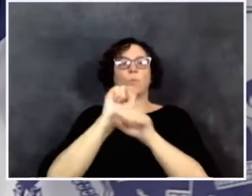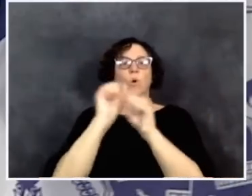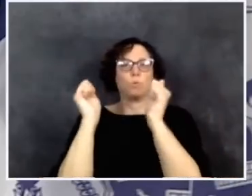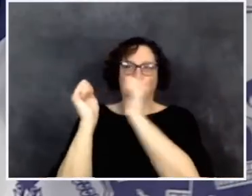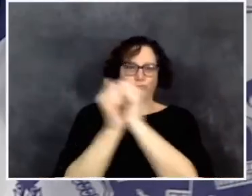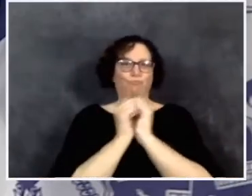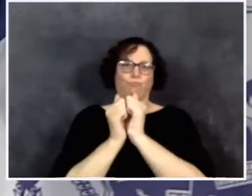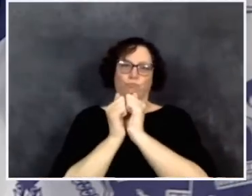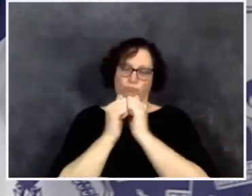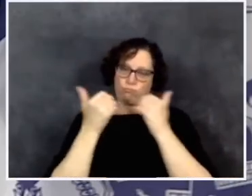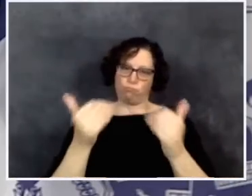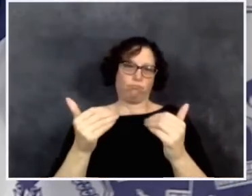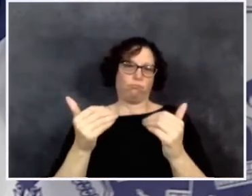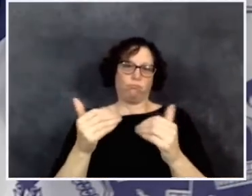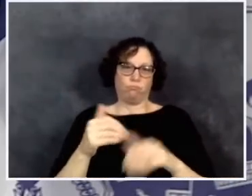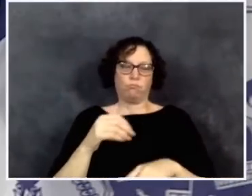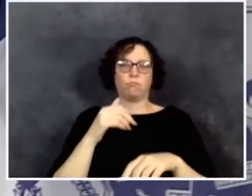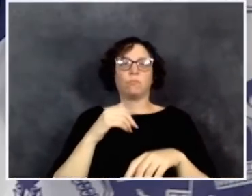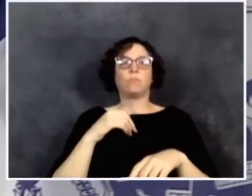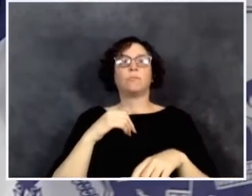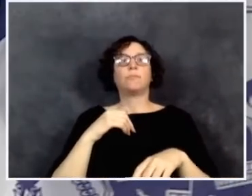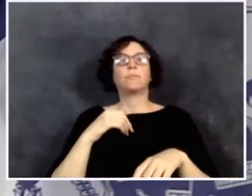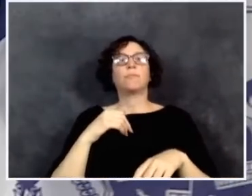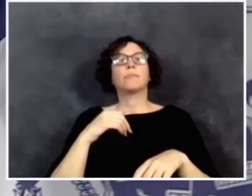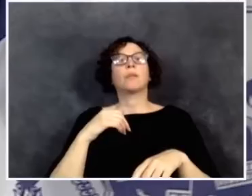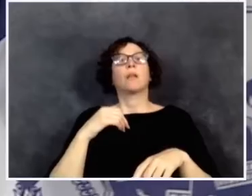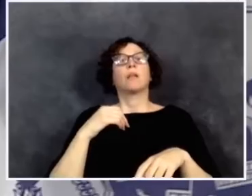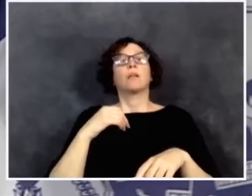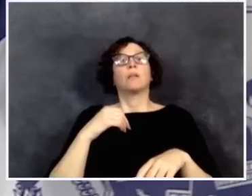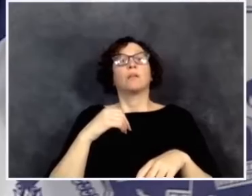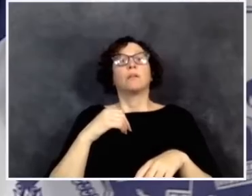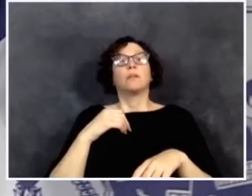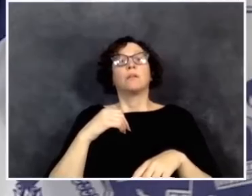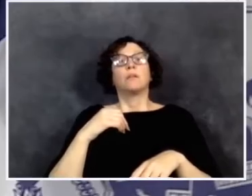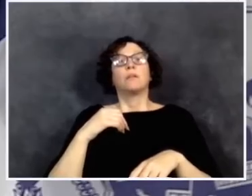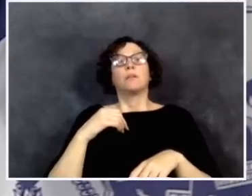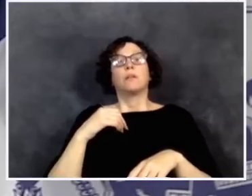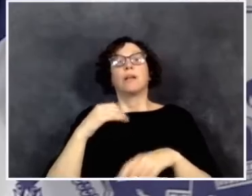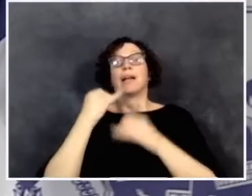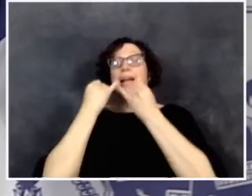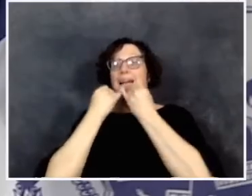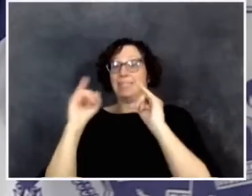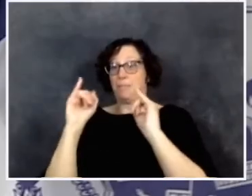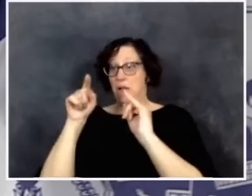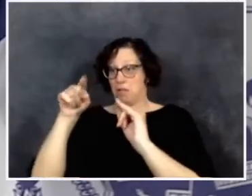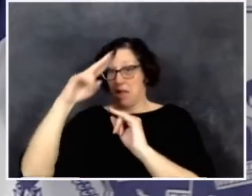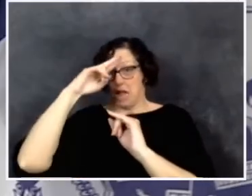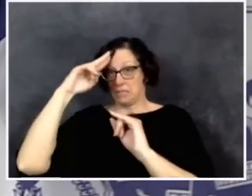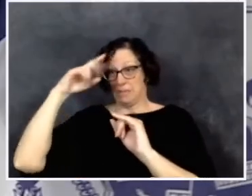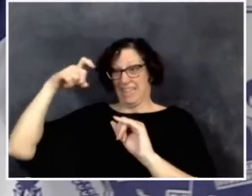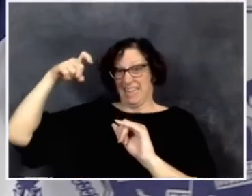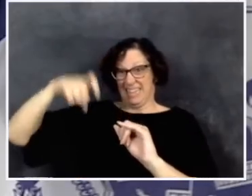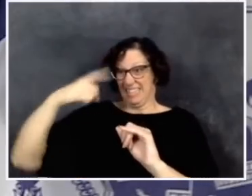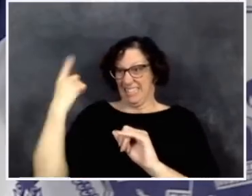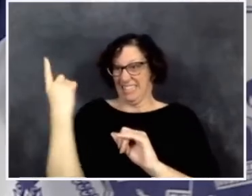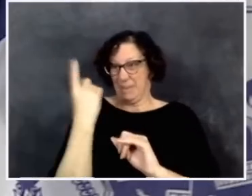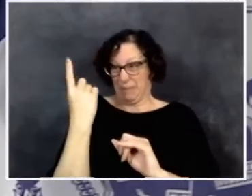is whenever there are those independent hospitals in particular need, they have a lot less resources than